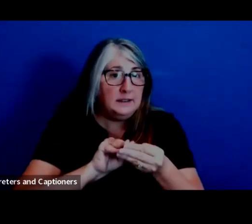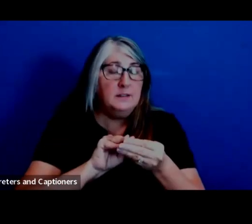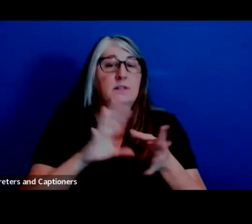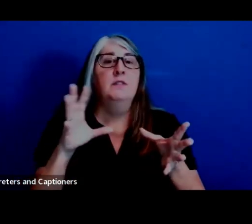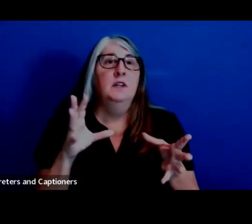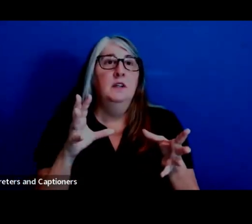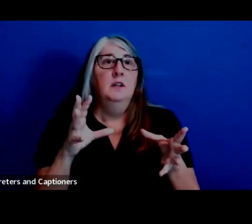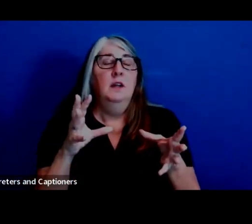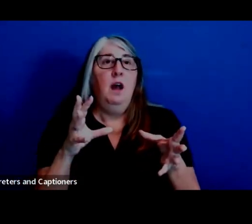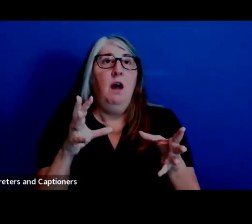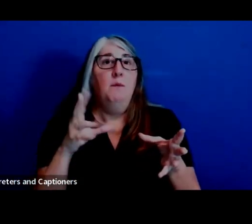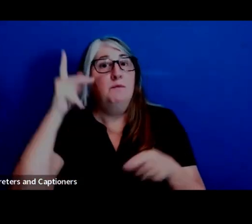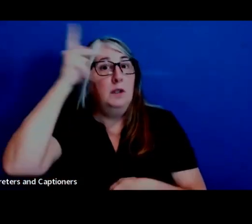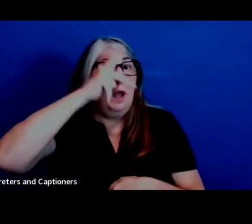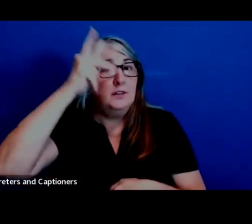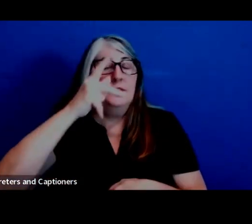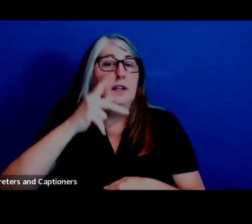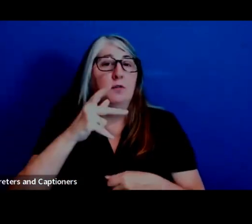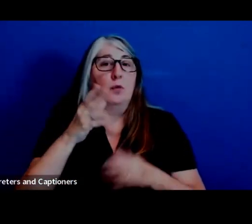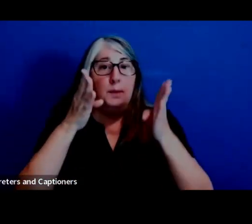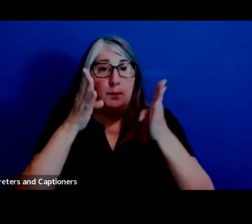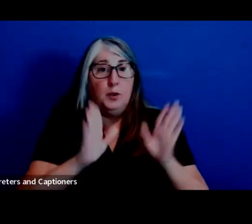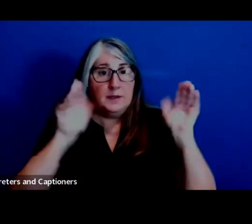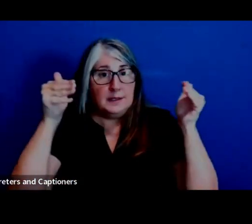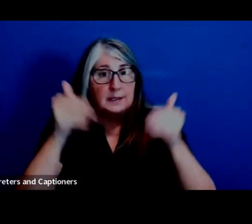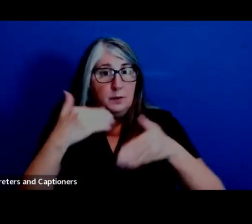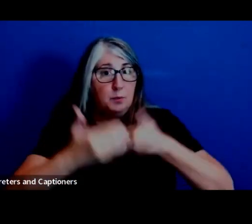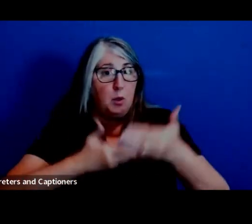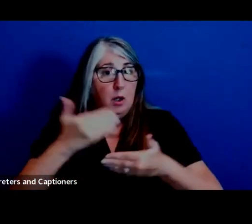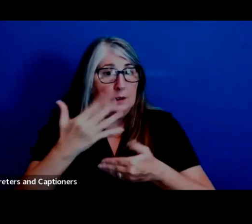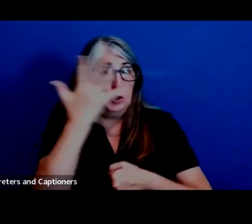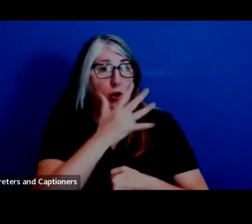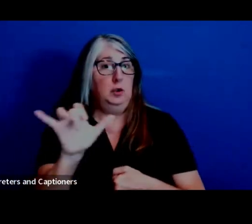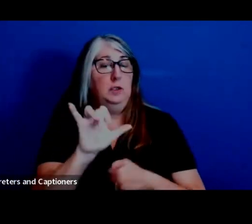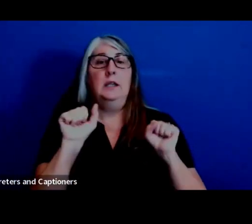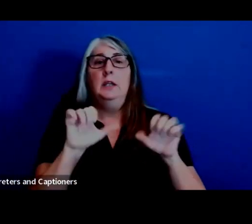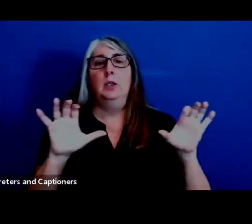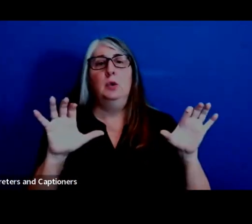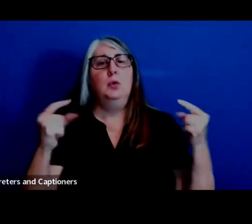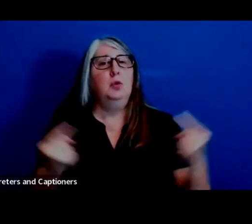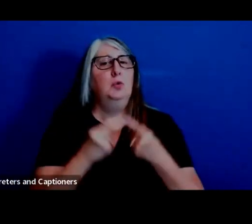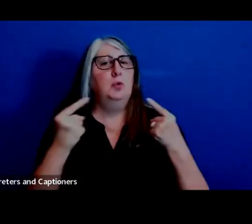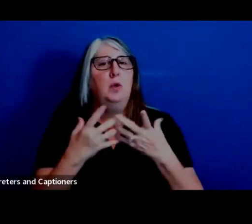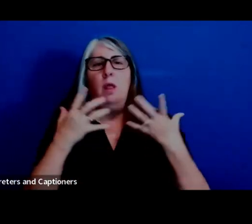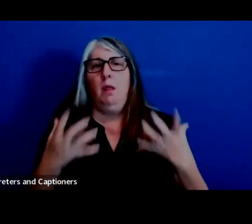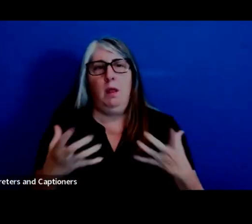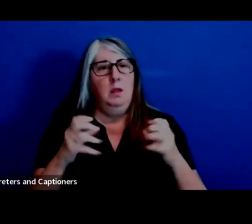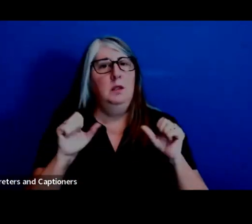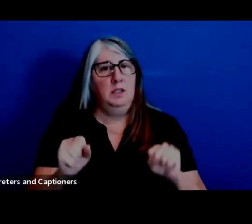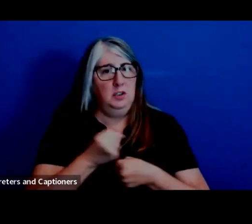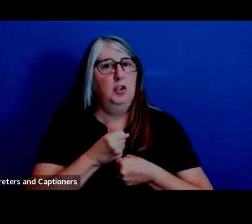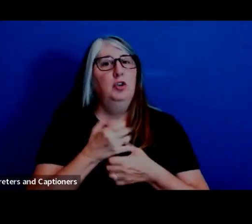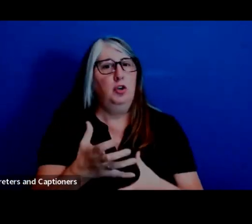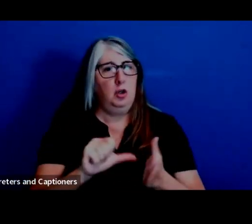what a person-centered planning process really looks like, it can do a lot of harm. It can reinforce old